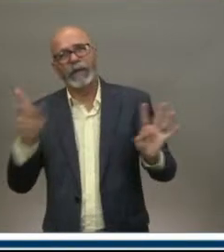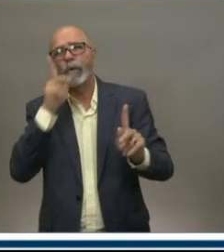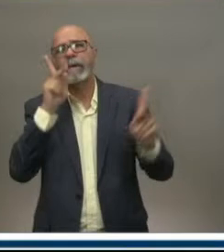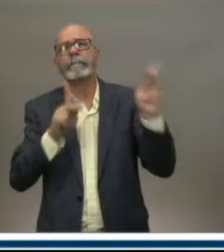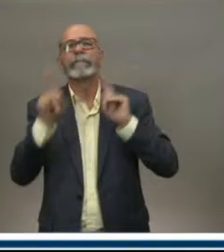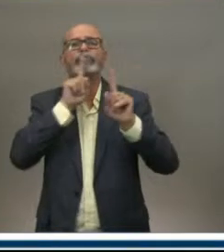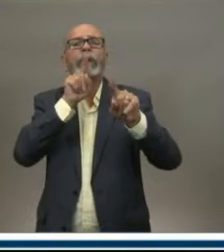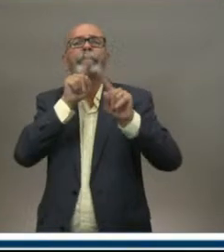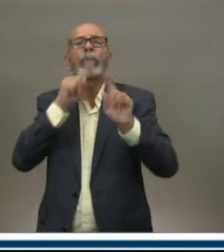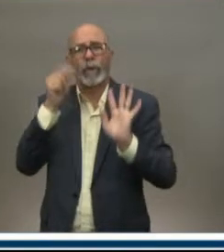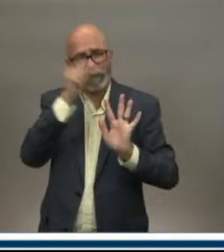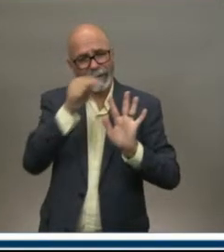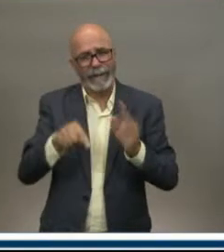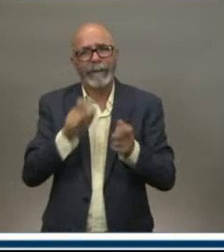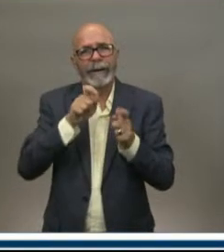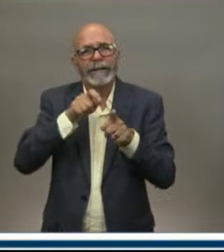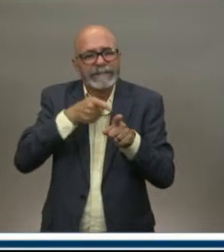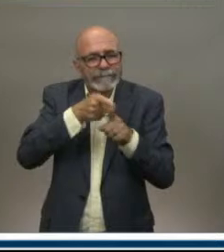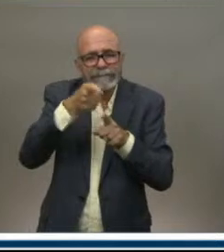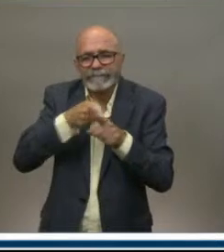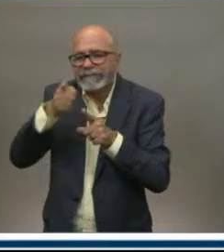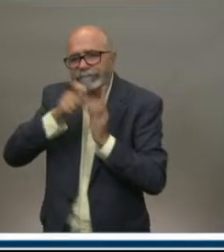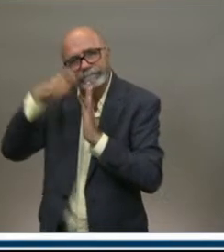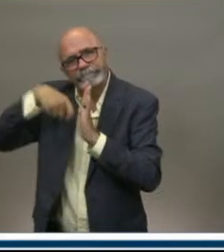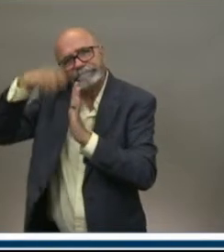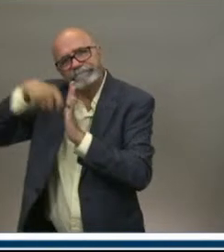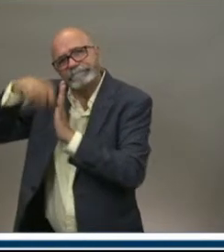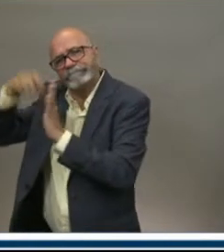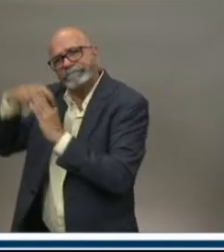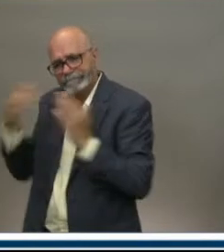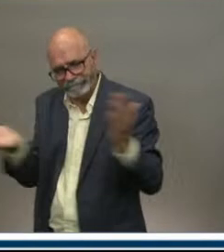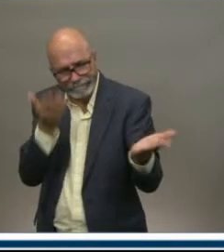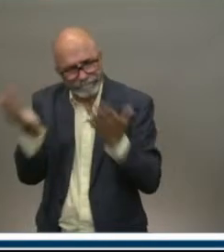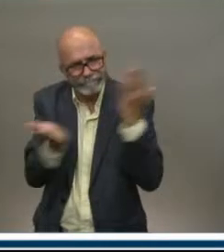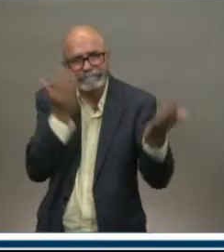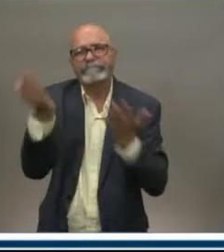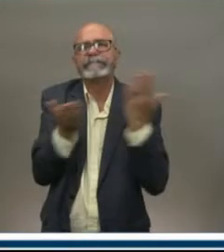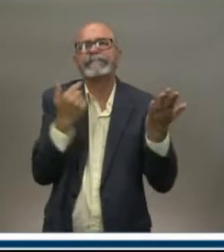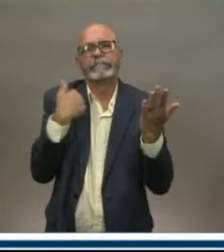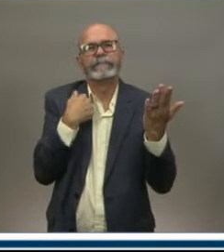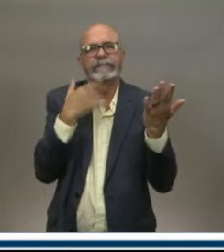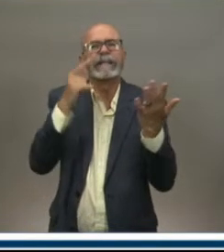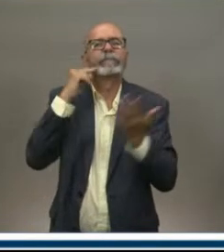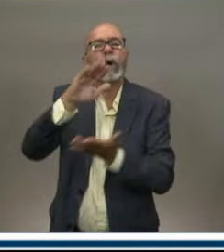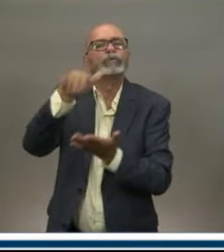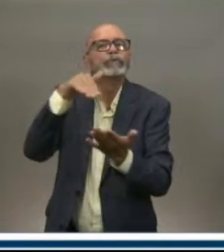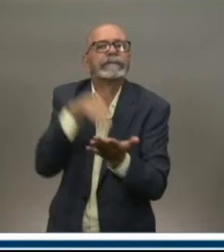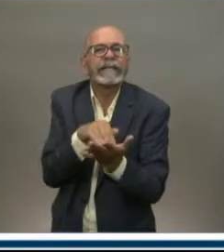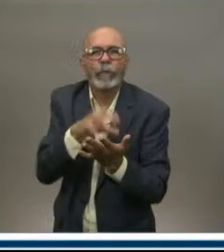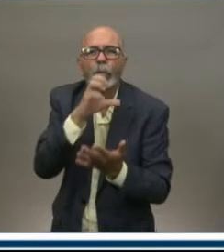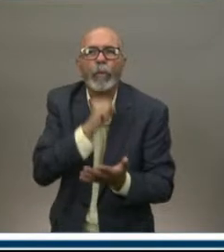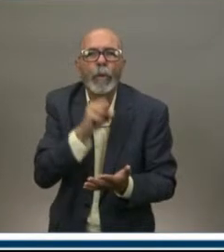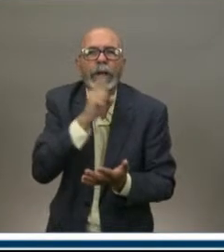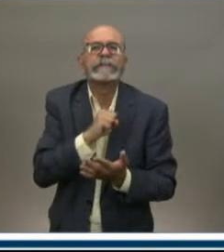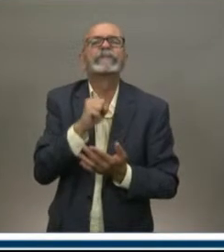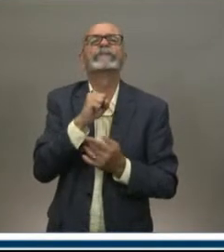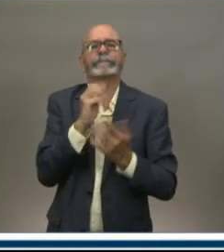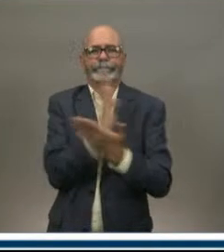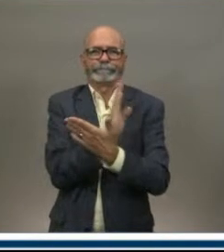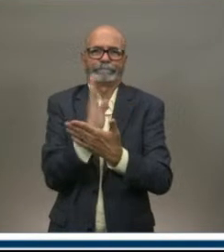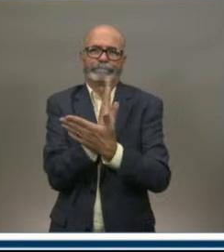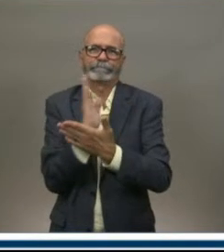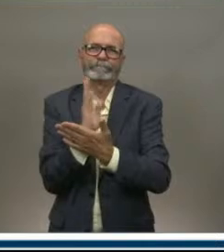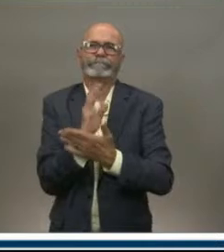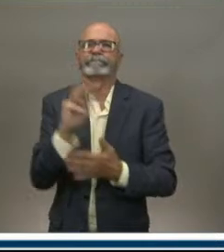experts within the sector, in particular the Center for Aging out of Mount St. Vincent University, to help